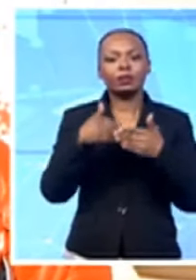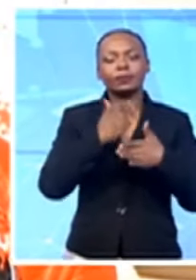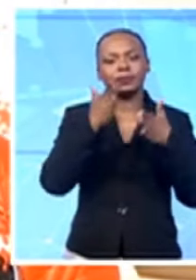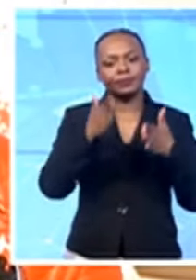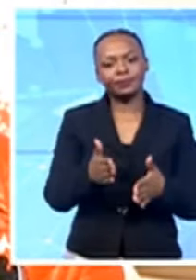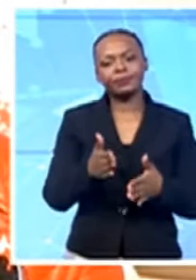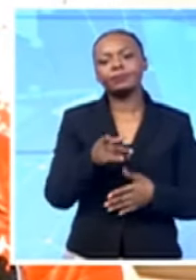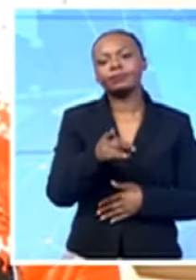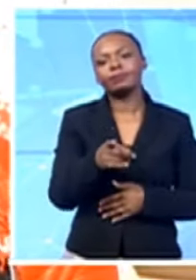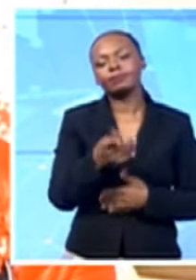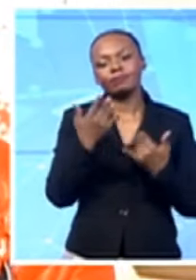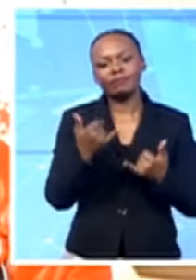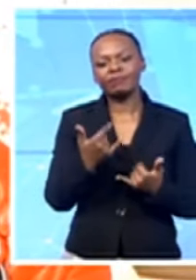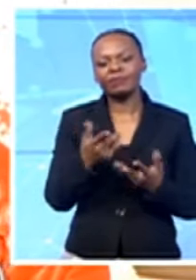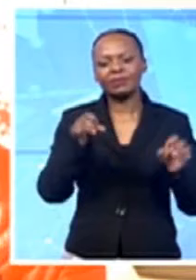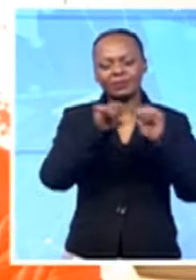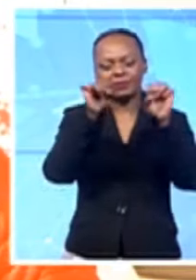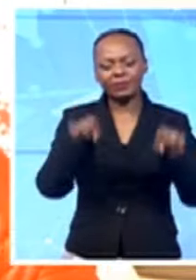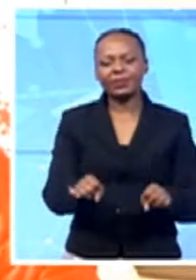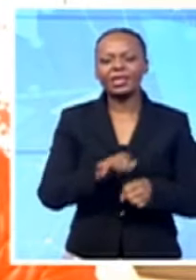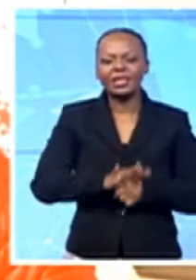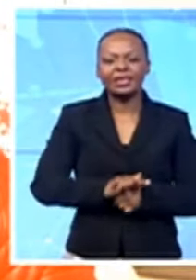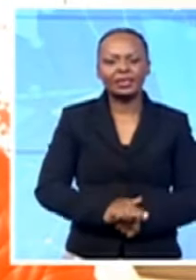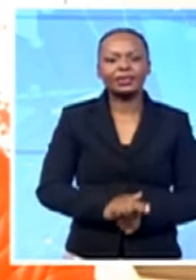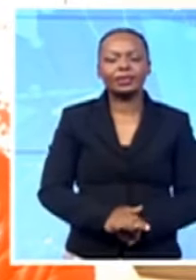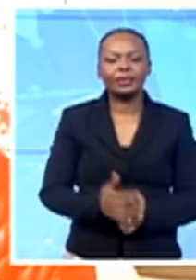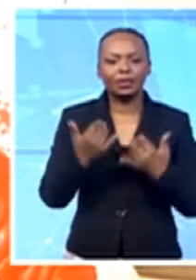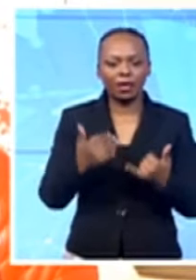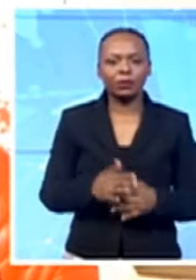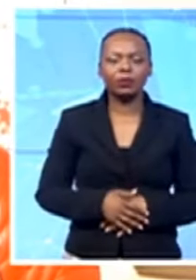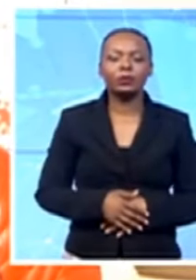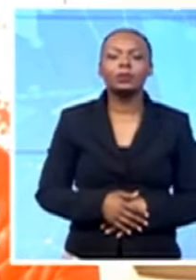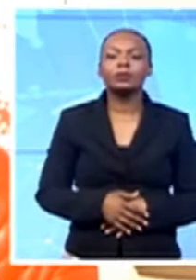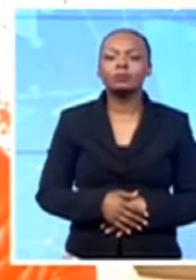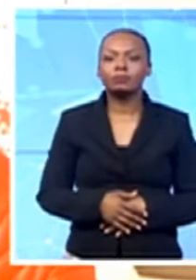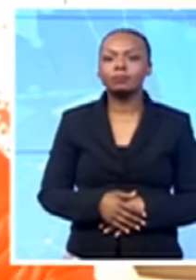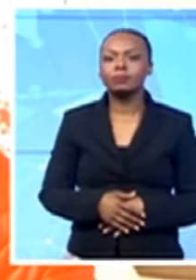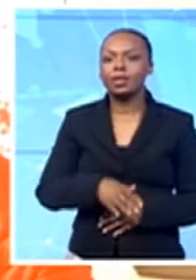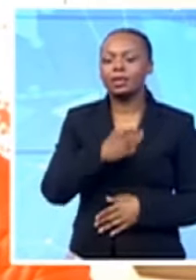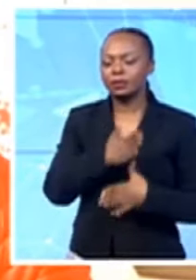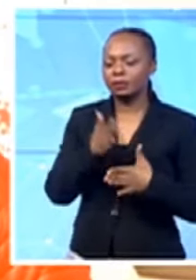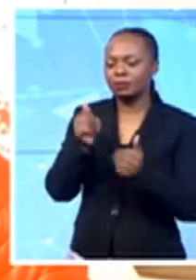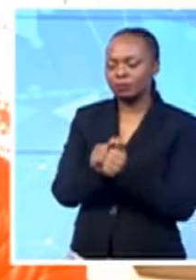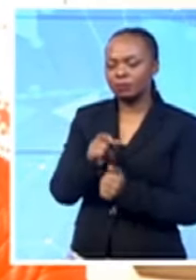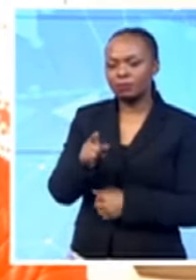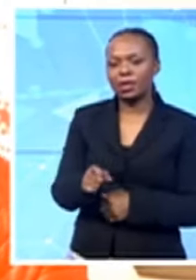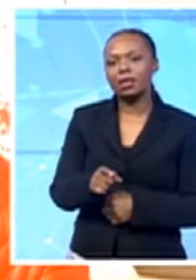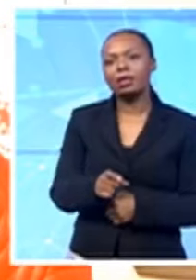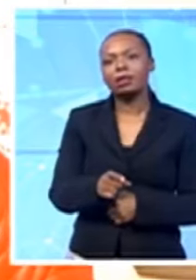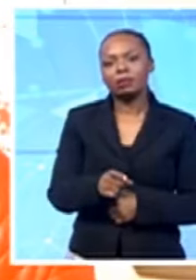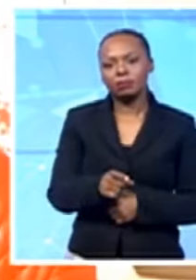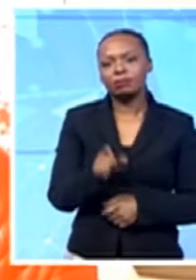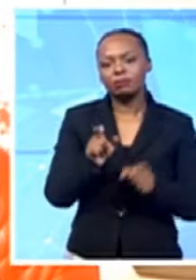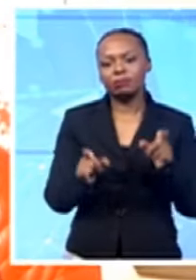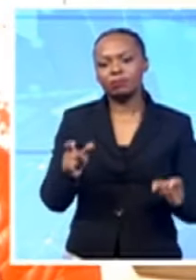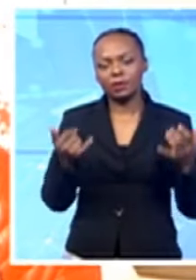the situation, insofar as our workers and our members is concerned, is that which warrants a serious attention, and that there